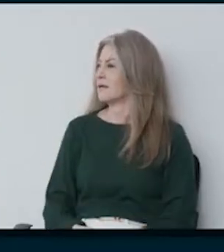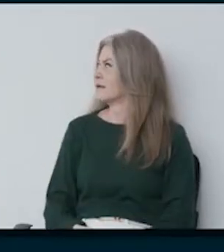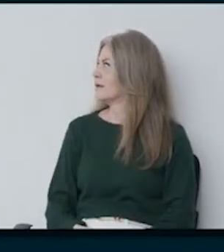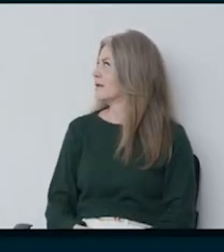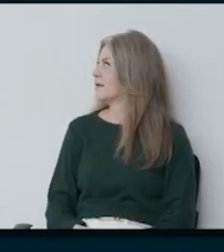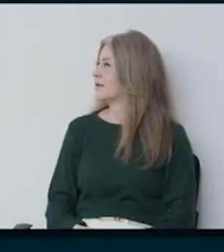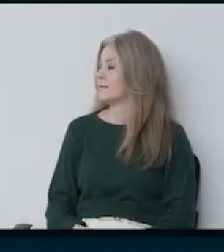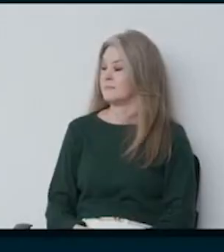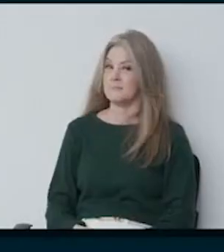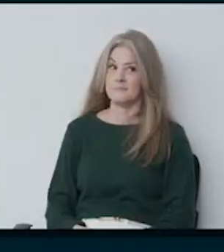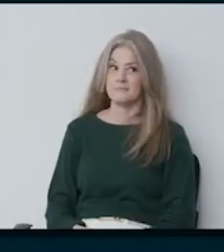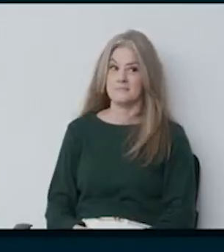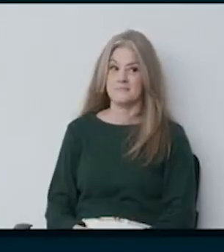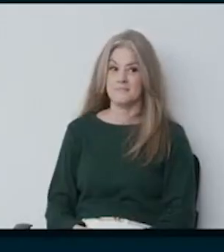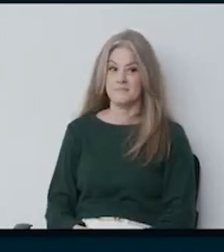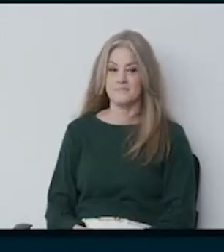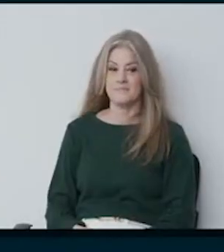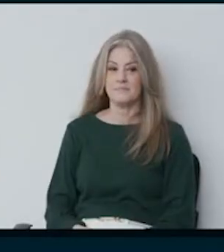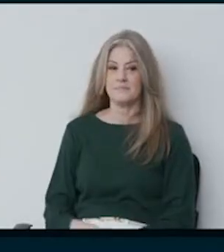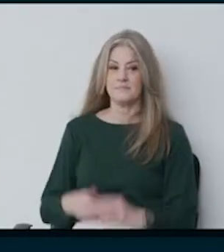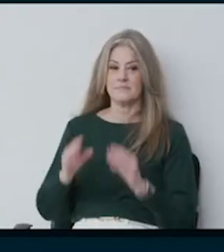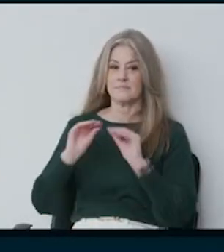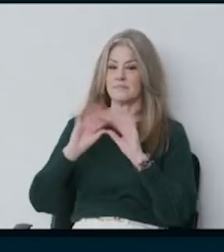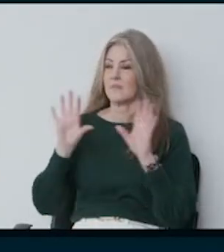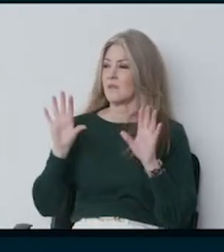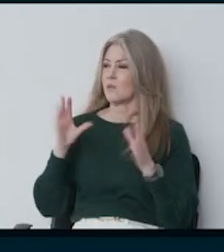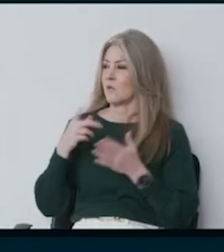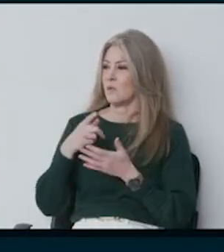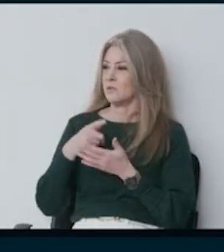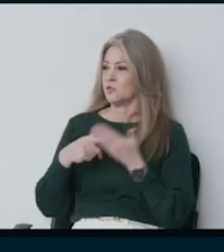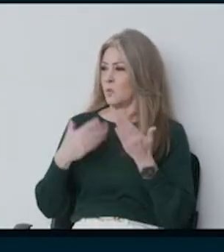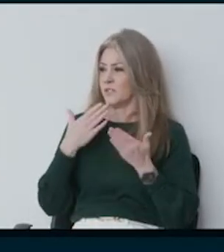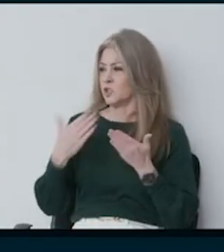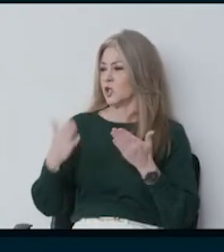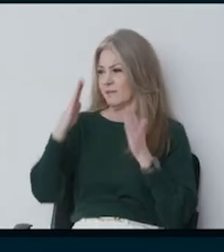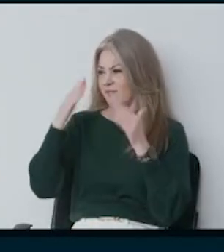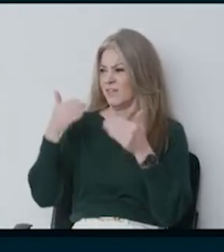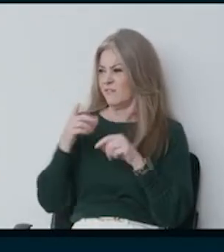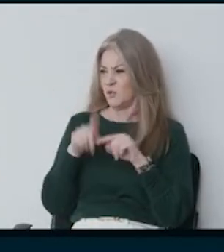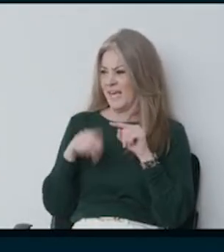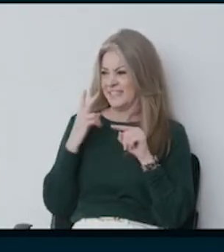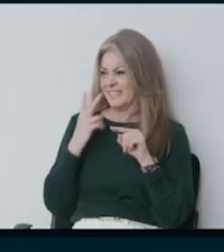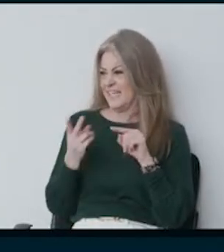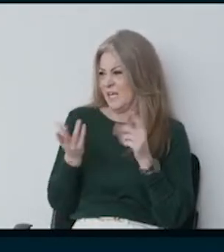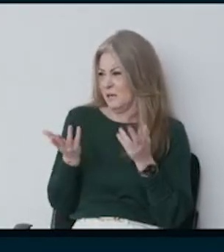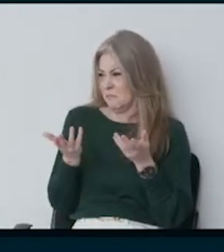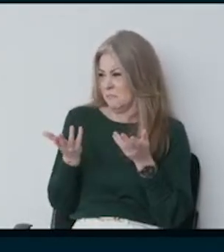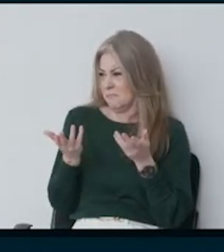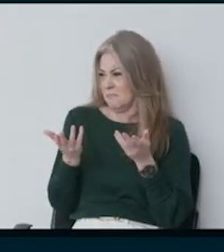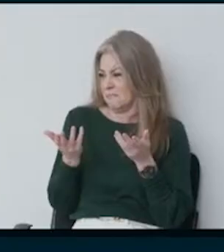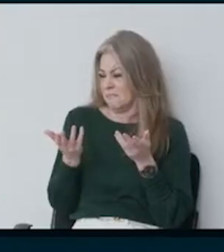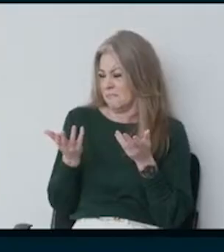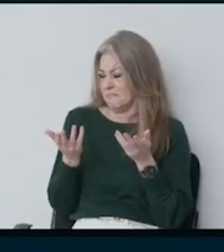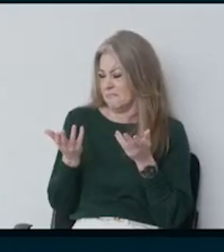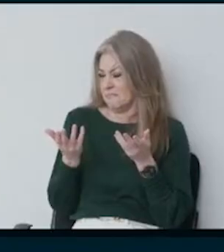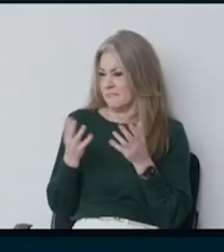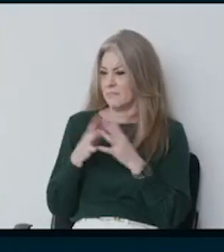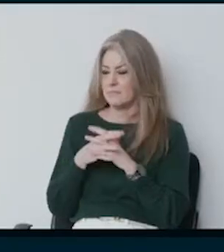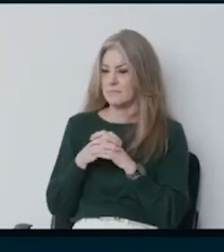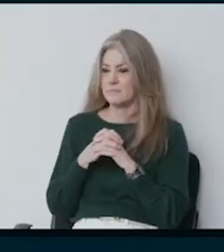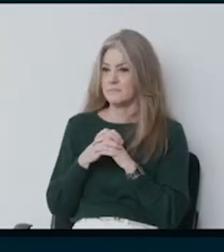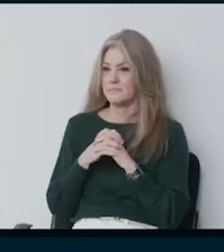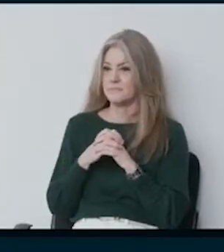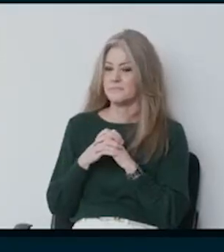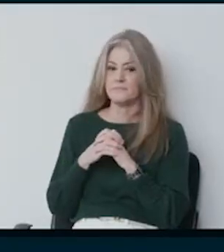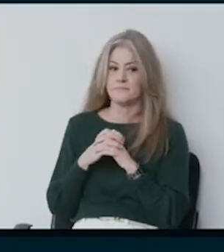So make the focus visually obvious. So what good is the focus when you can't really see it so well, right? So here's an example of